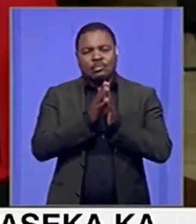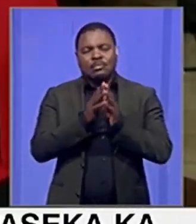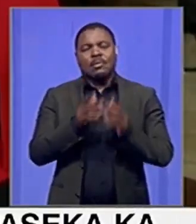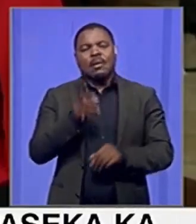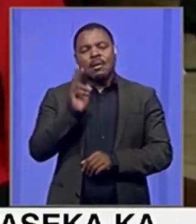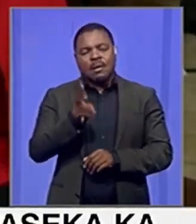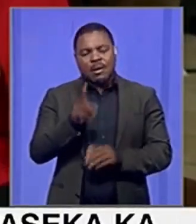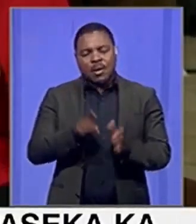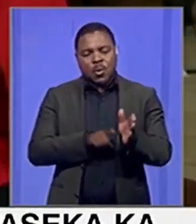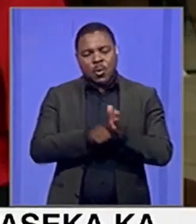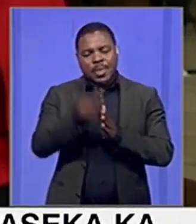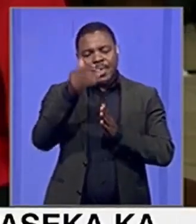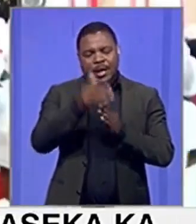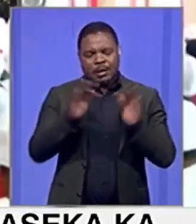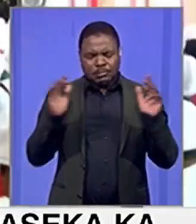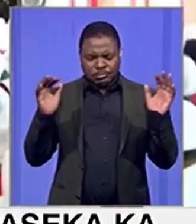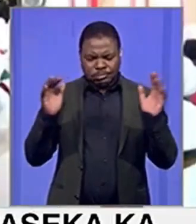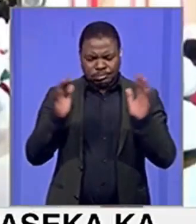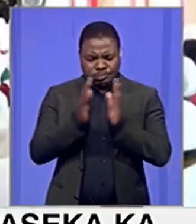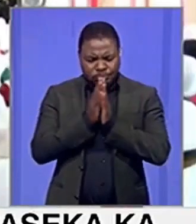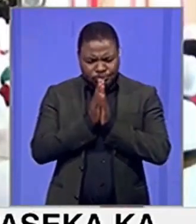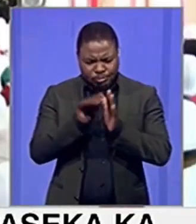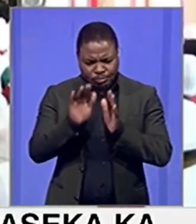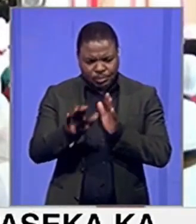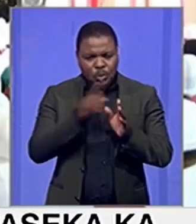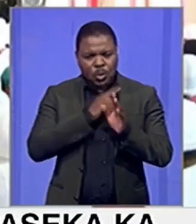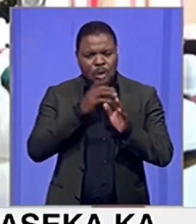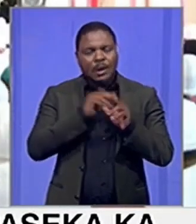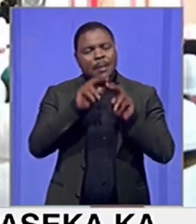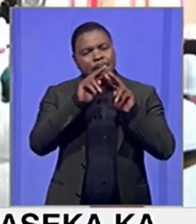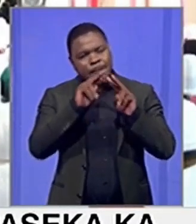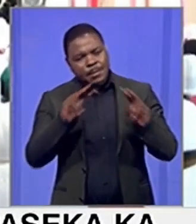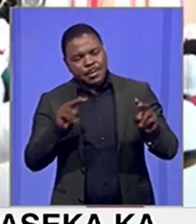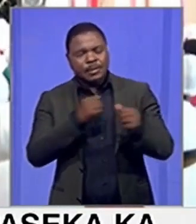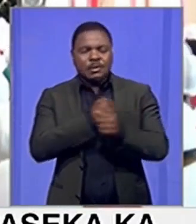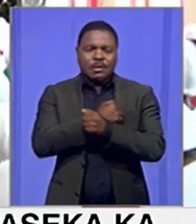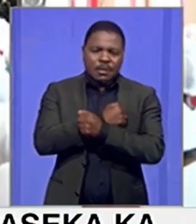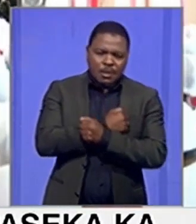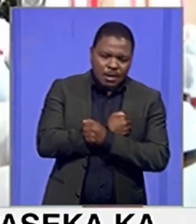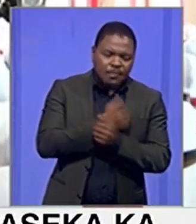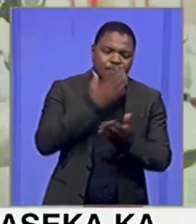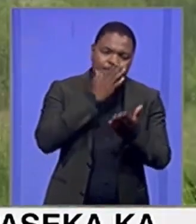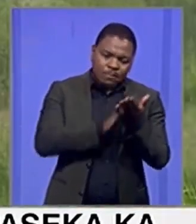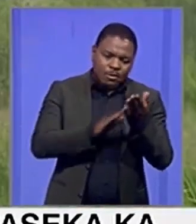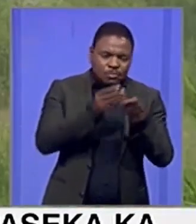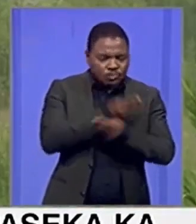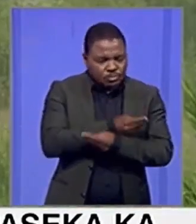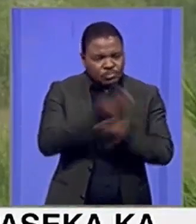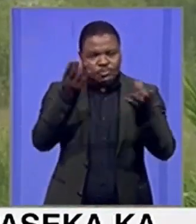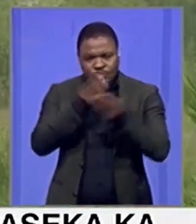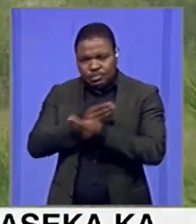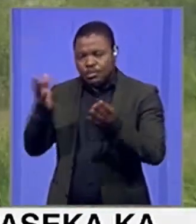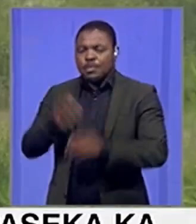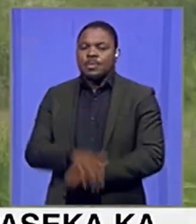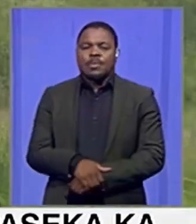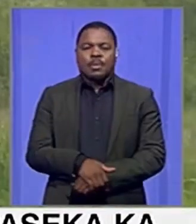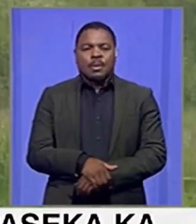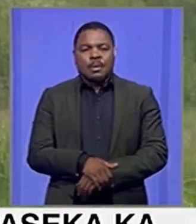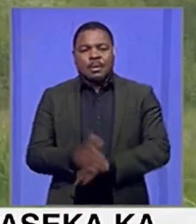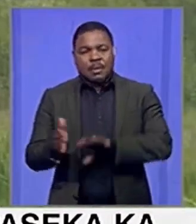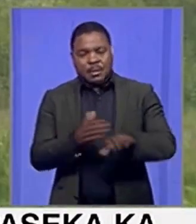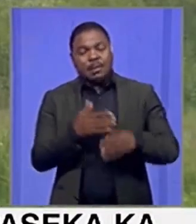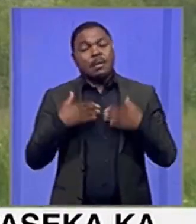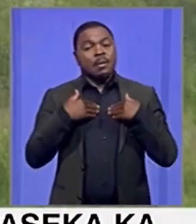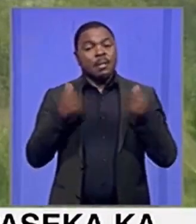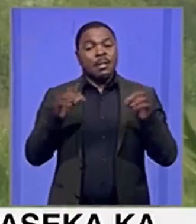mo mafelong a beke ye ka moka ka maikemišetšo a go phatlalatša khutšo, lerato le teballano. Ka go le lengwe bahlankedi ba kgoro ya